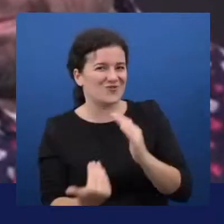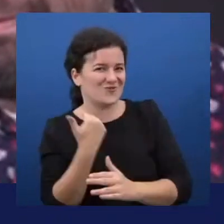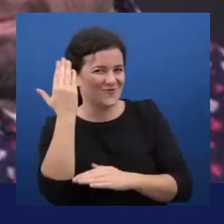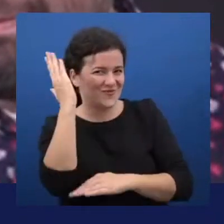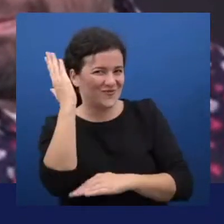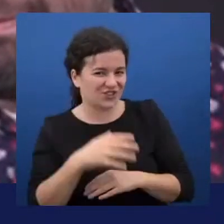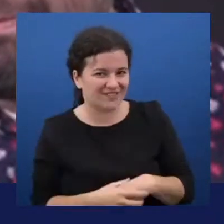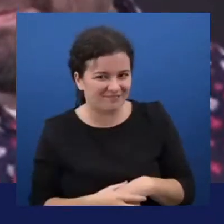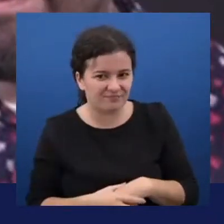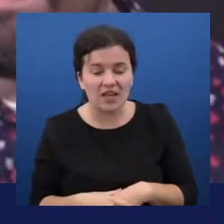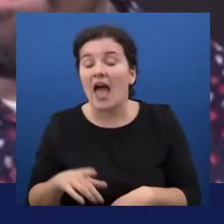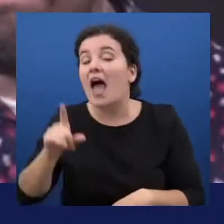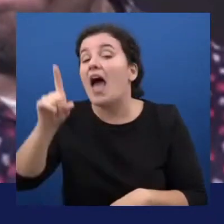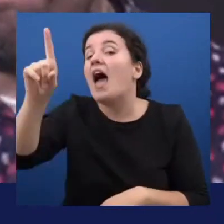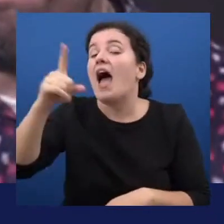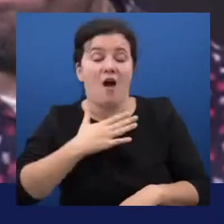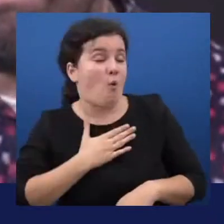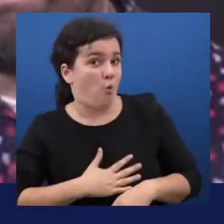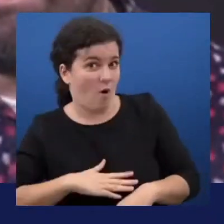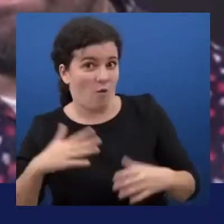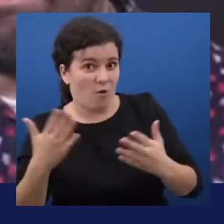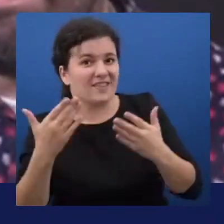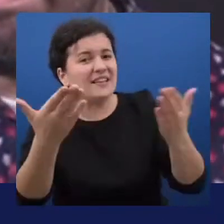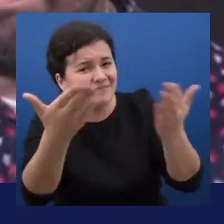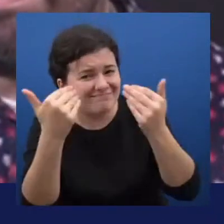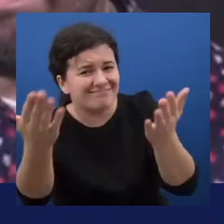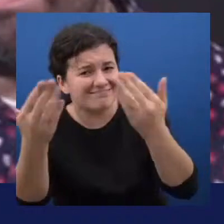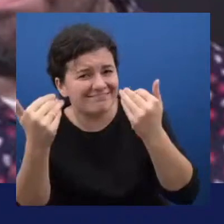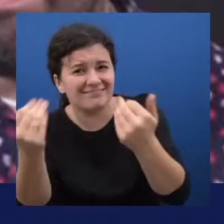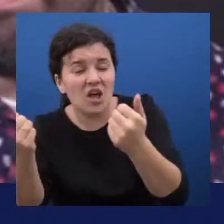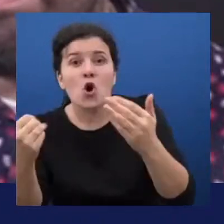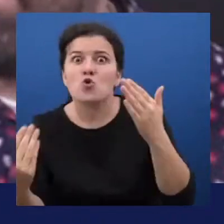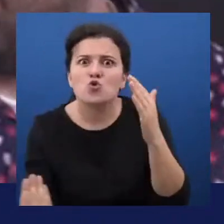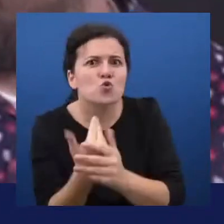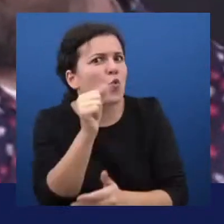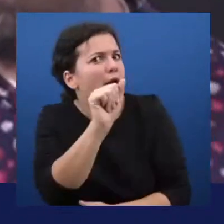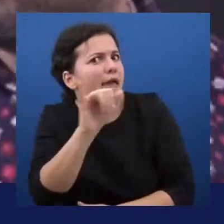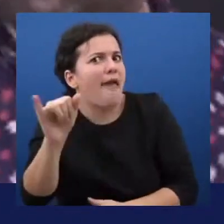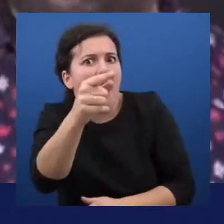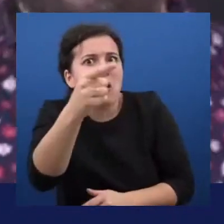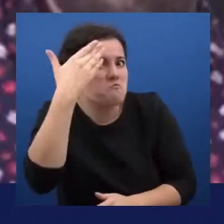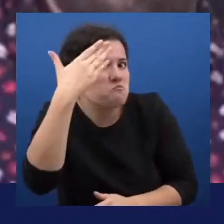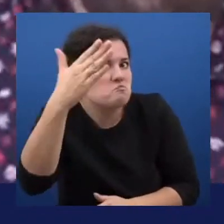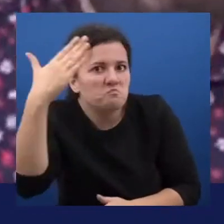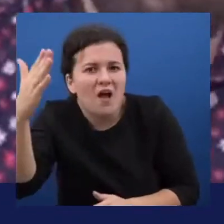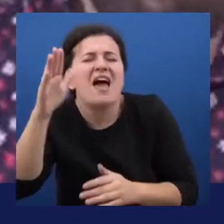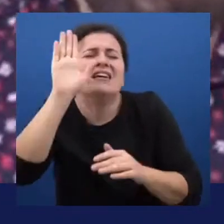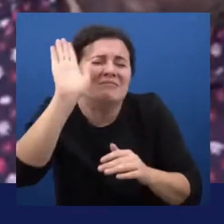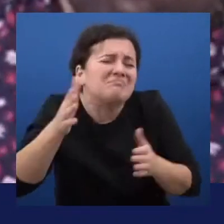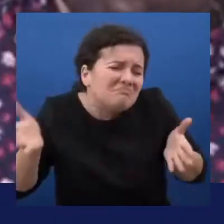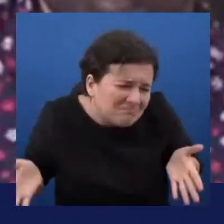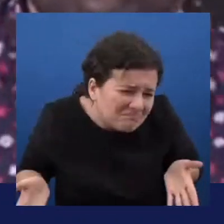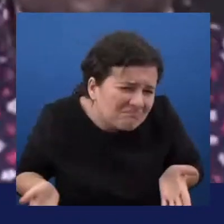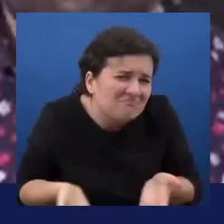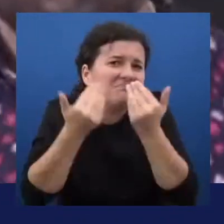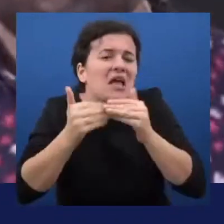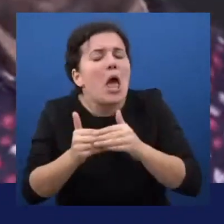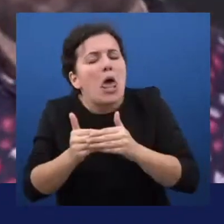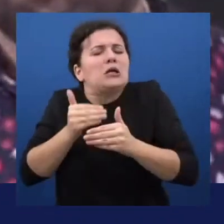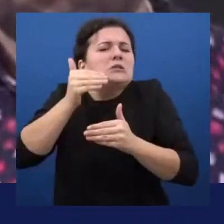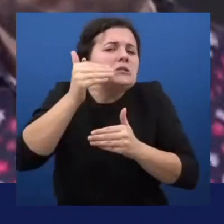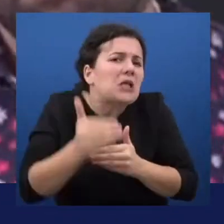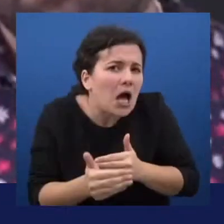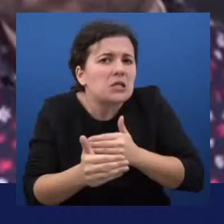would just like to invite everyone that's really new to AI. I mean, just start and take your starting path.